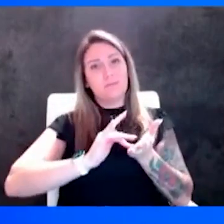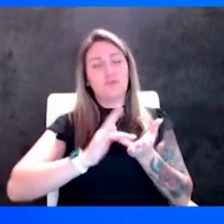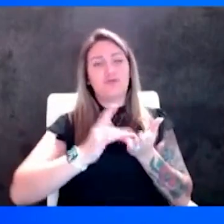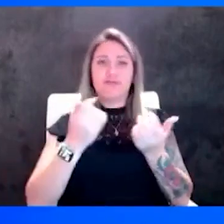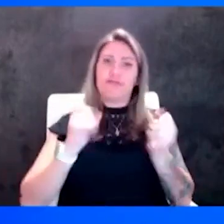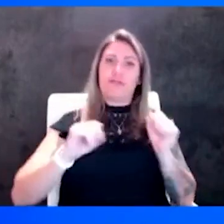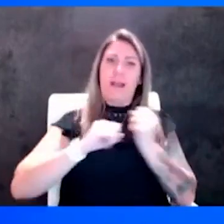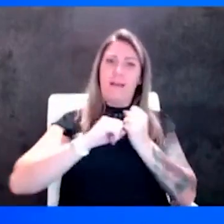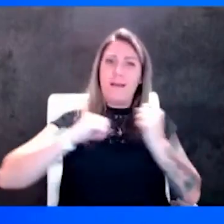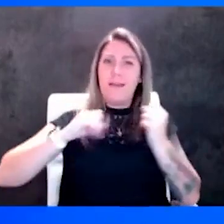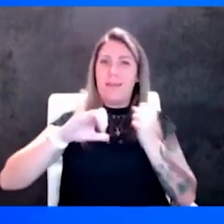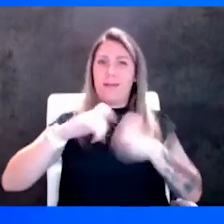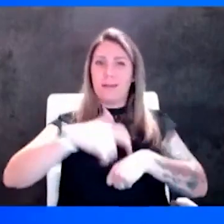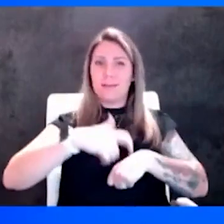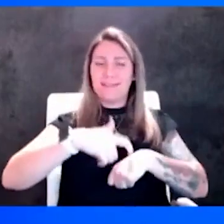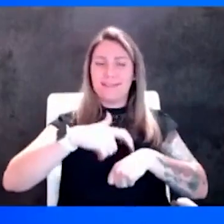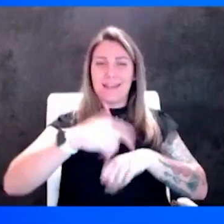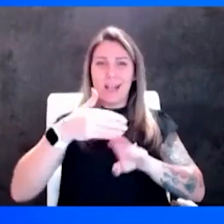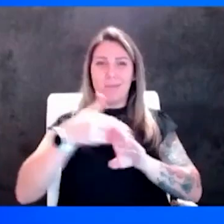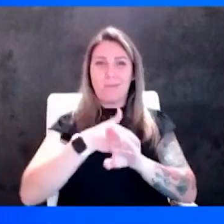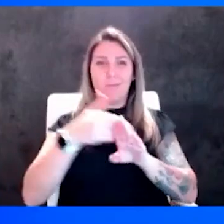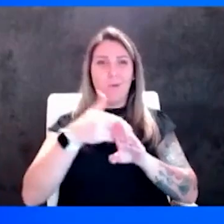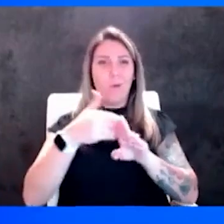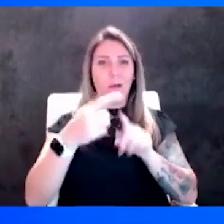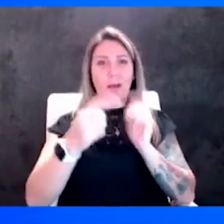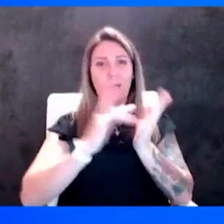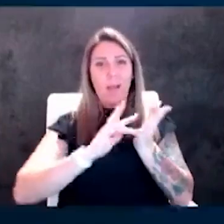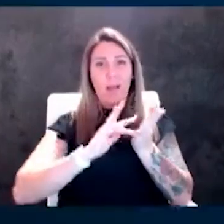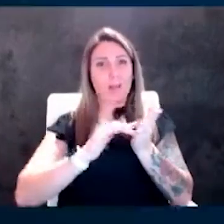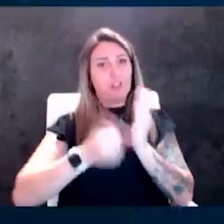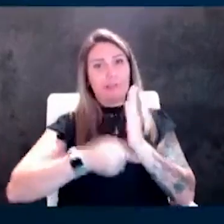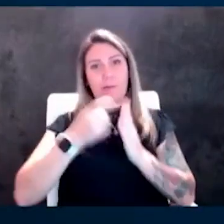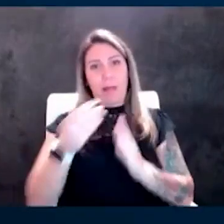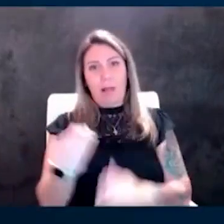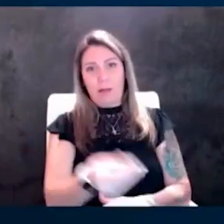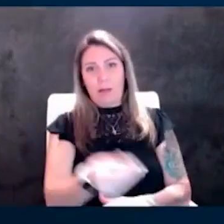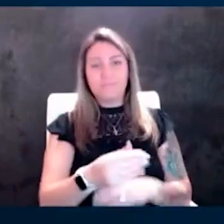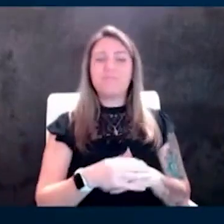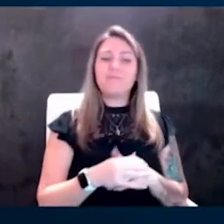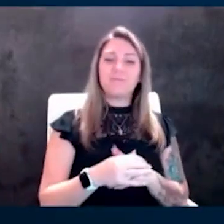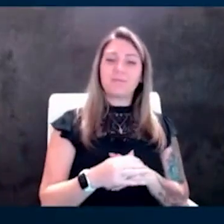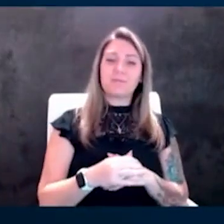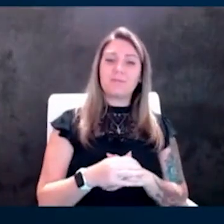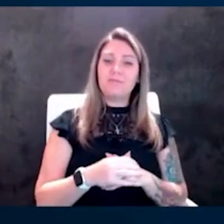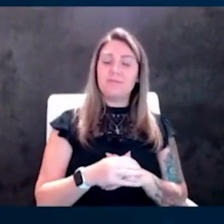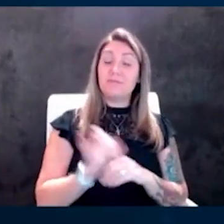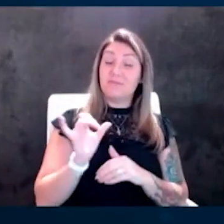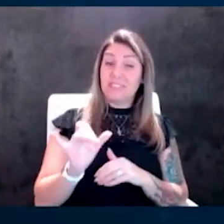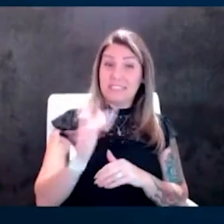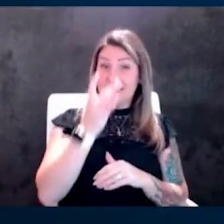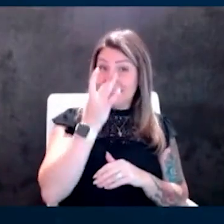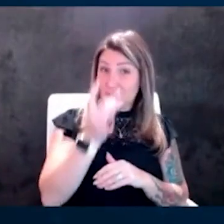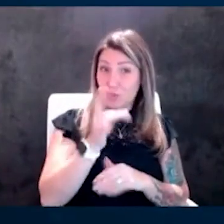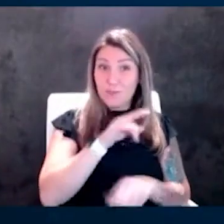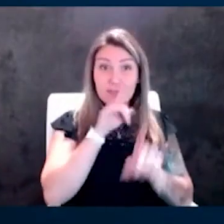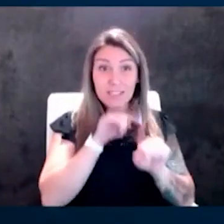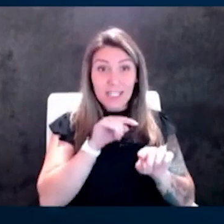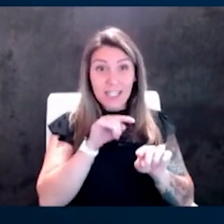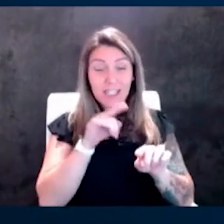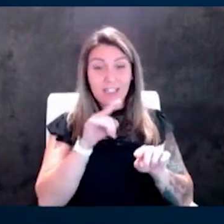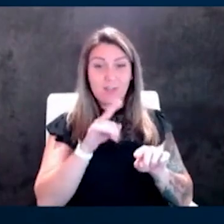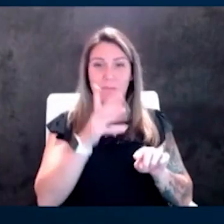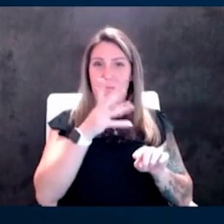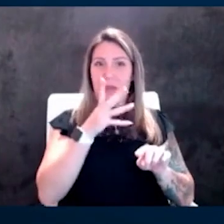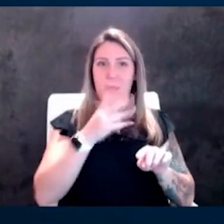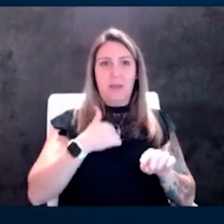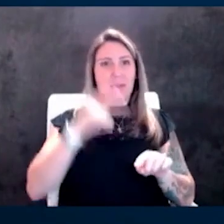before antibiotics are just automatically given. Alexis. That's such a interesting answer as a mom of a teenager now. I remember when